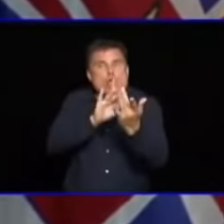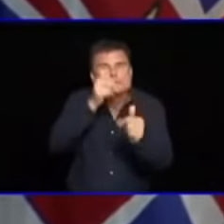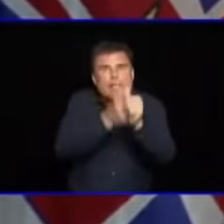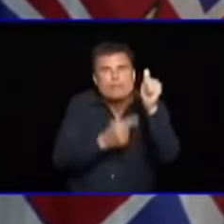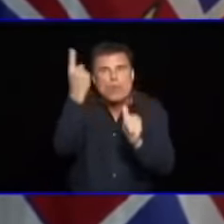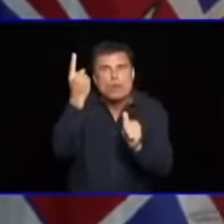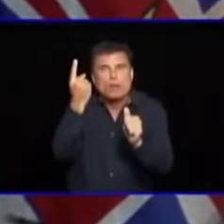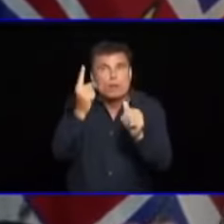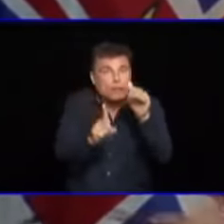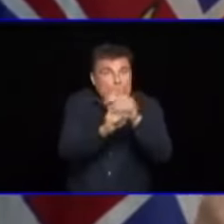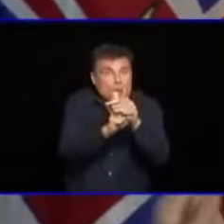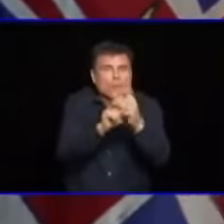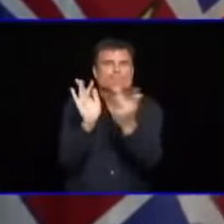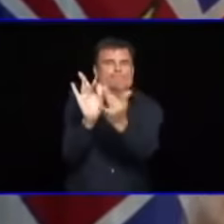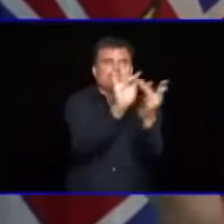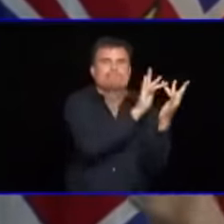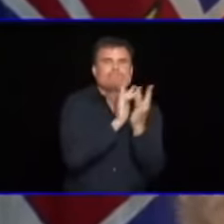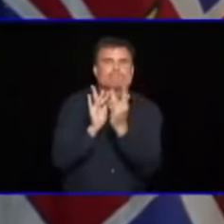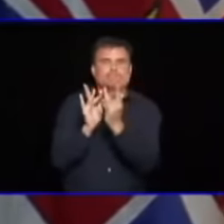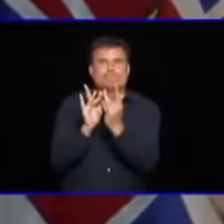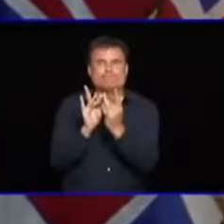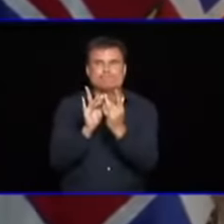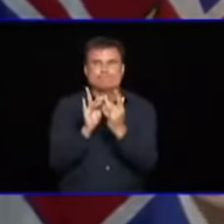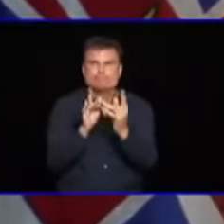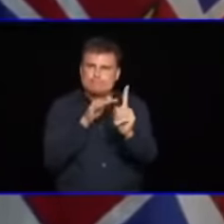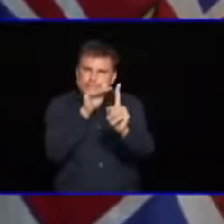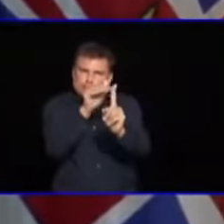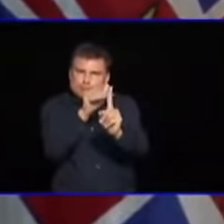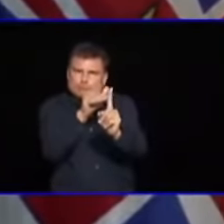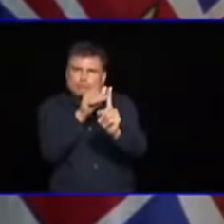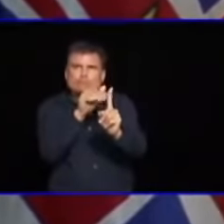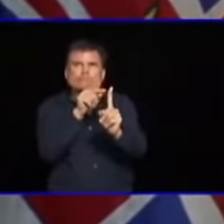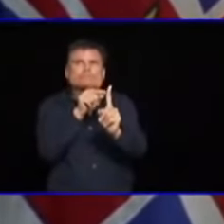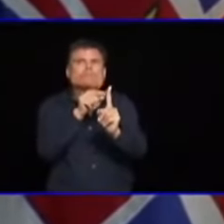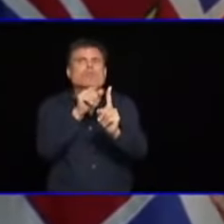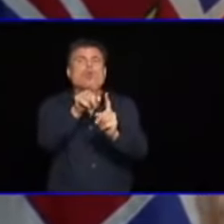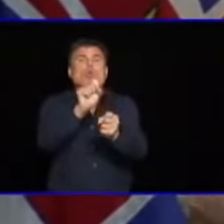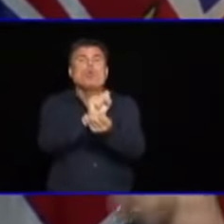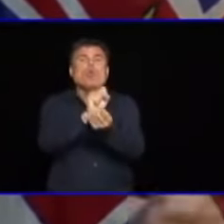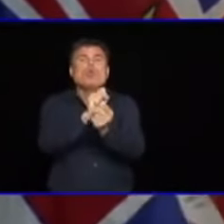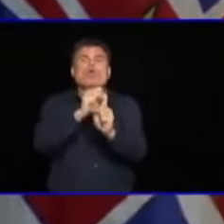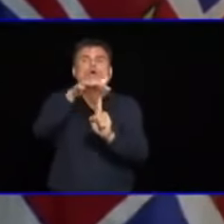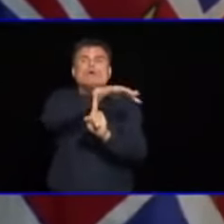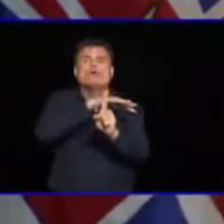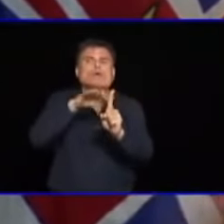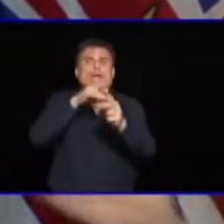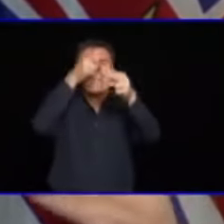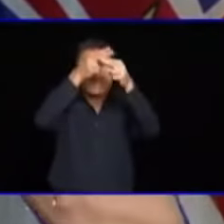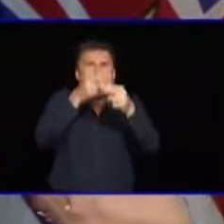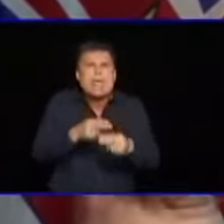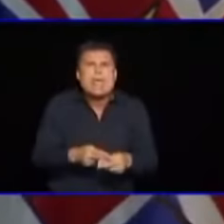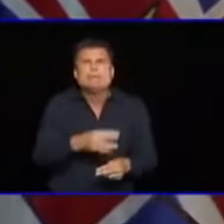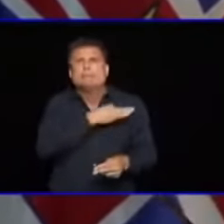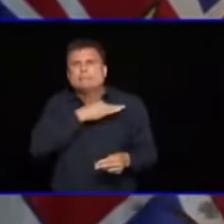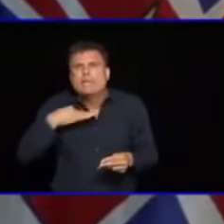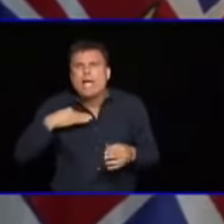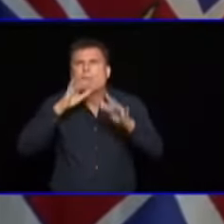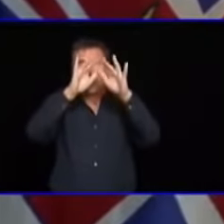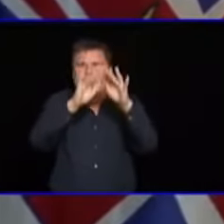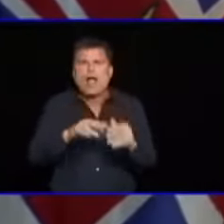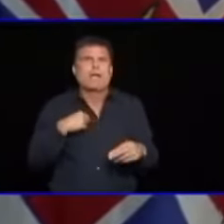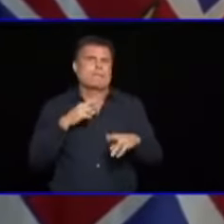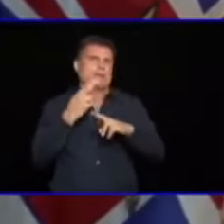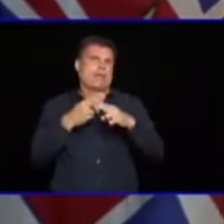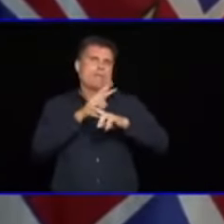same way. So there's been calls from some people to, the answer to everything is to close down the bars and